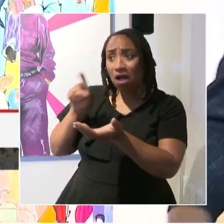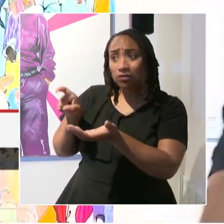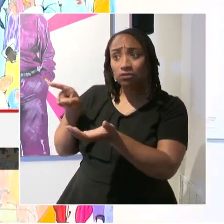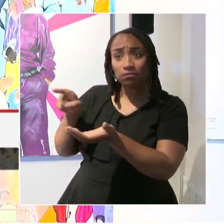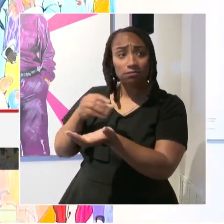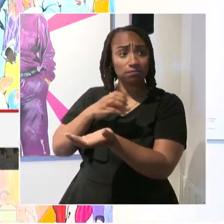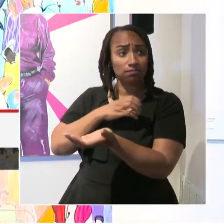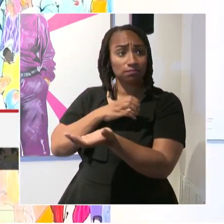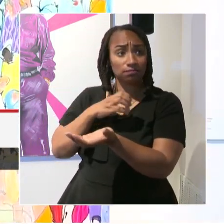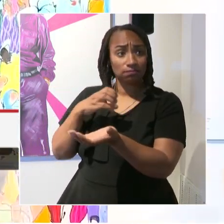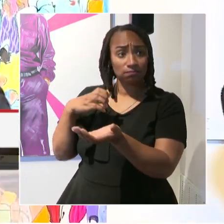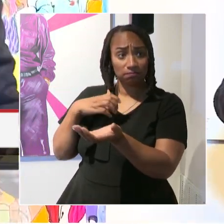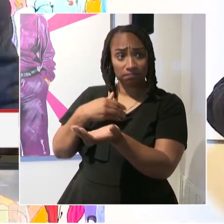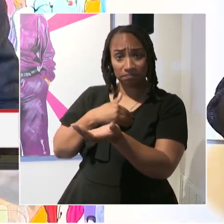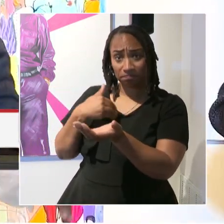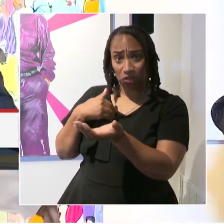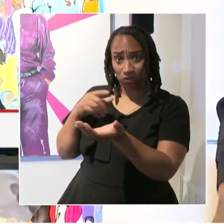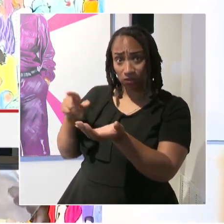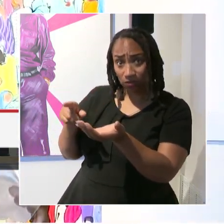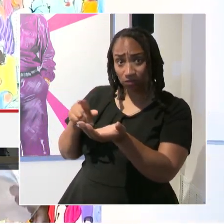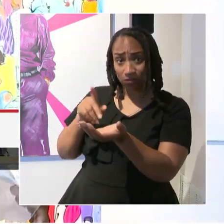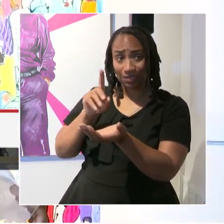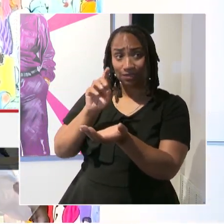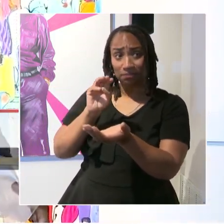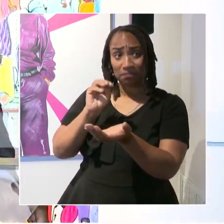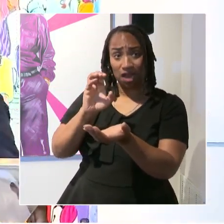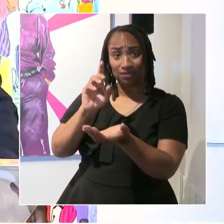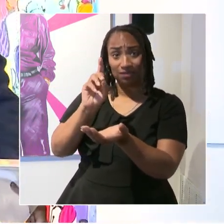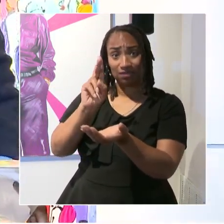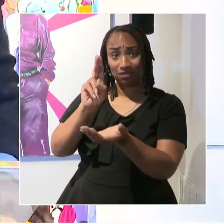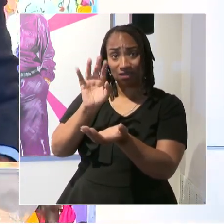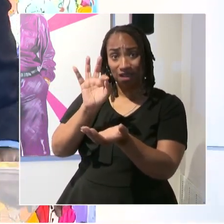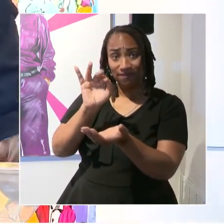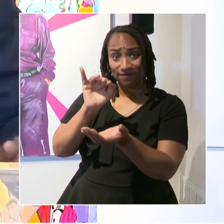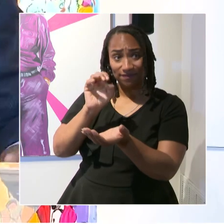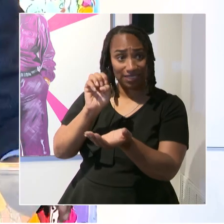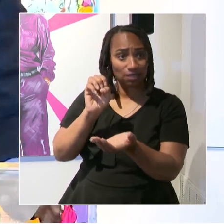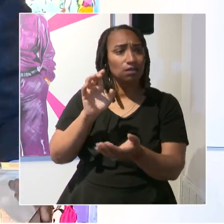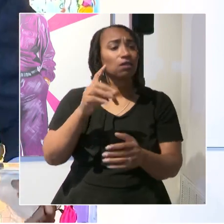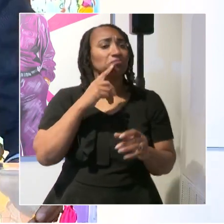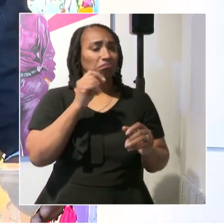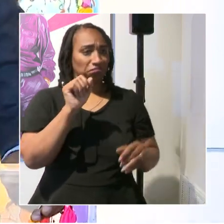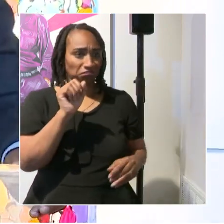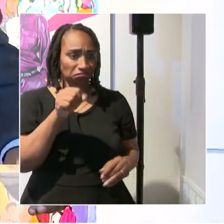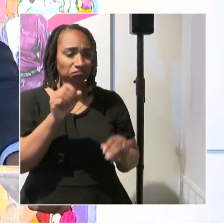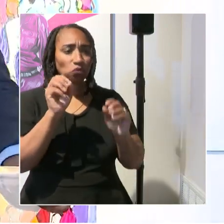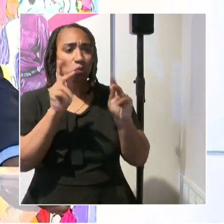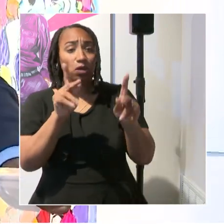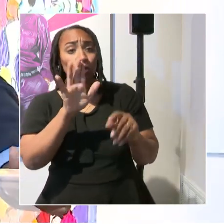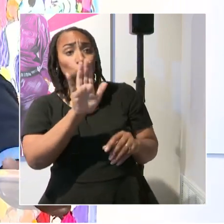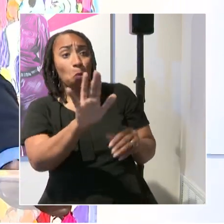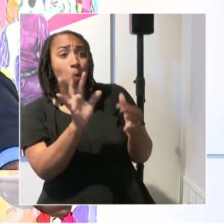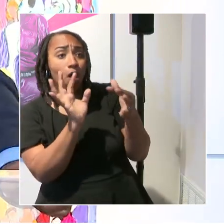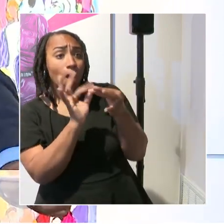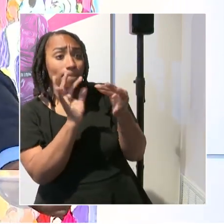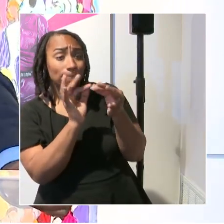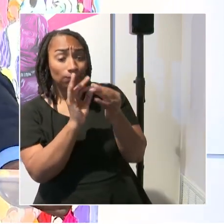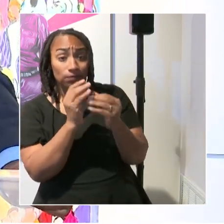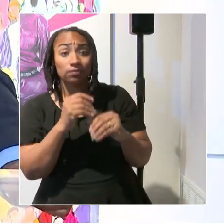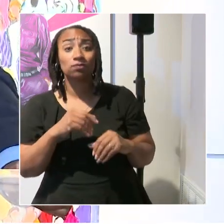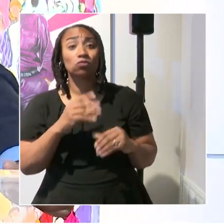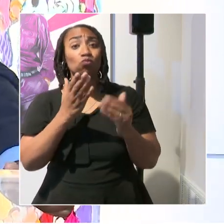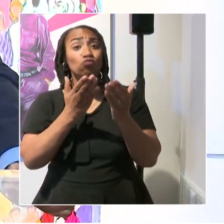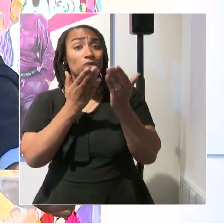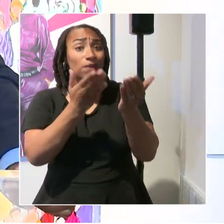Councilmember, you're heading the ad hoc committee. I have two questions. What is your takeaway? What would be your recommendations to your colleagues